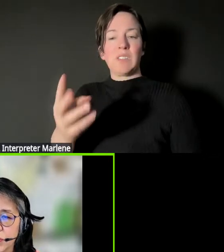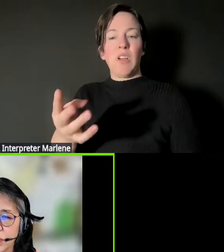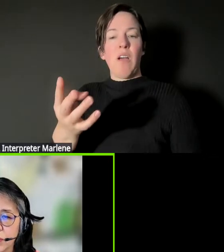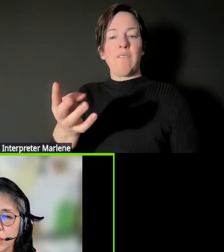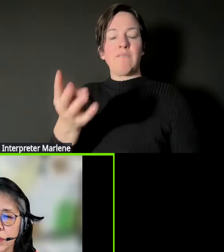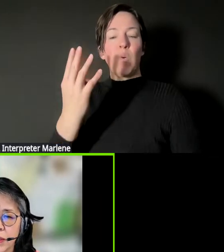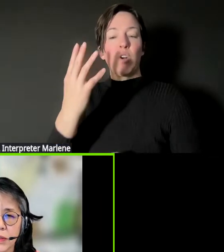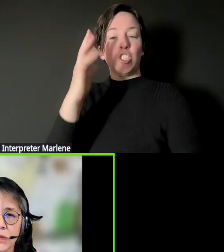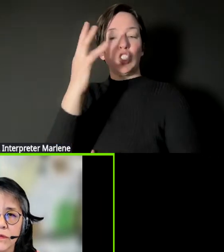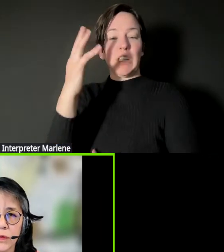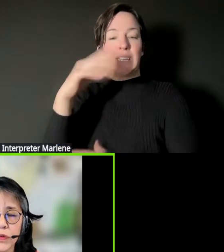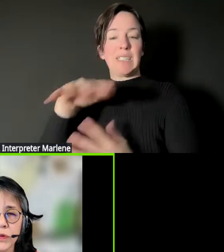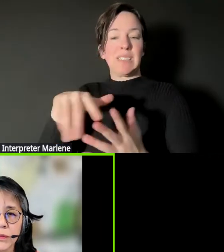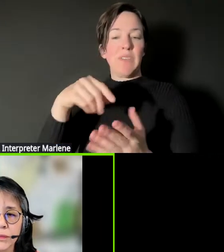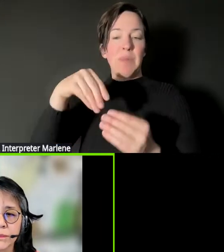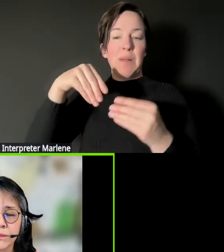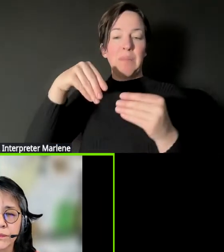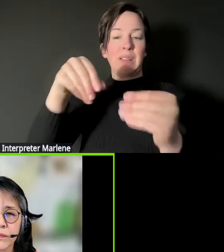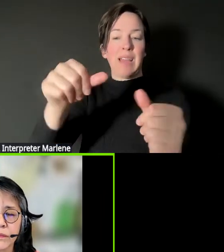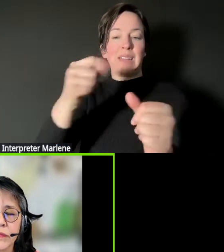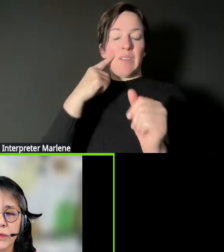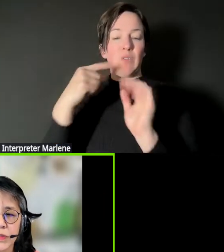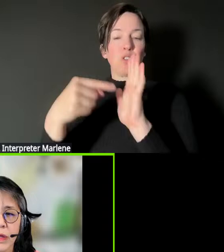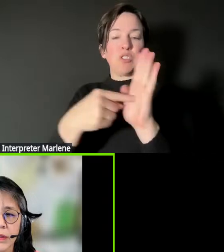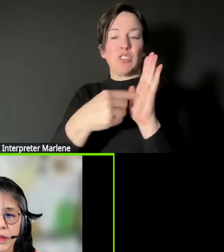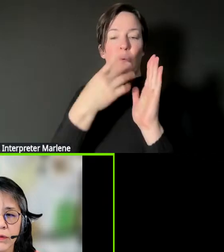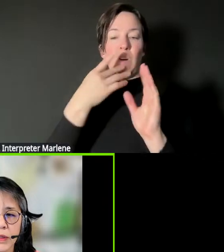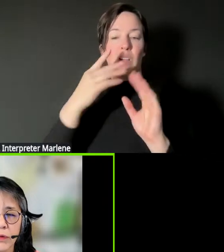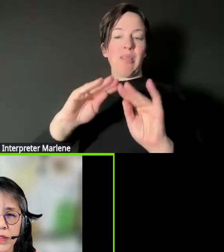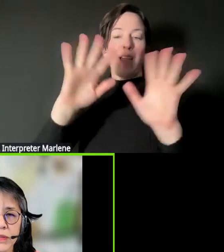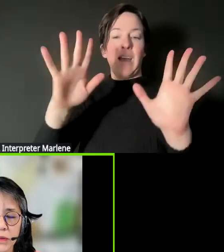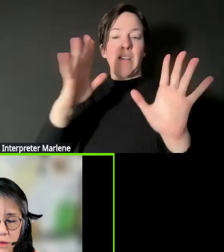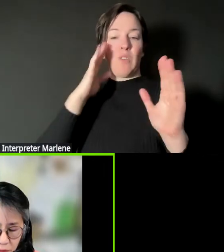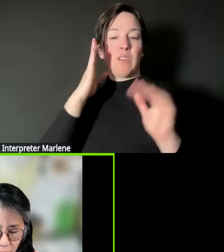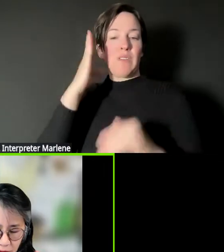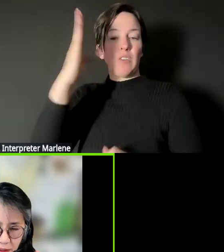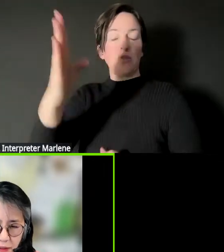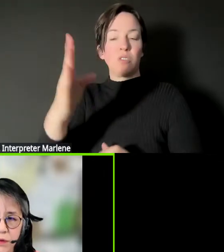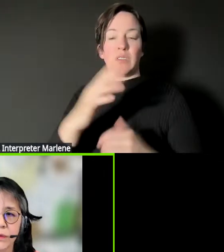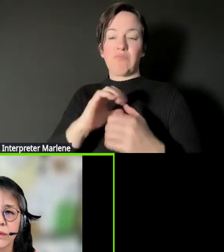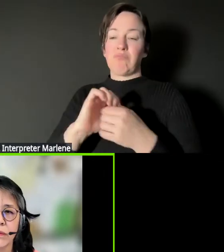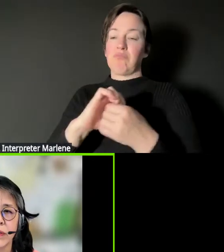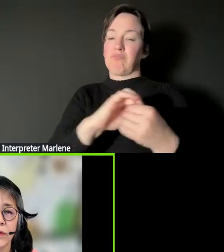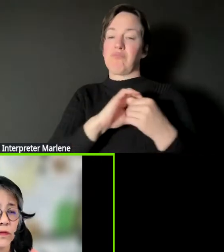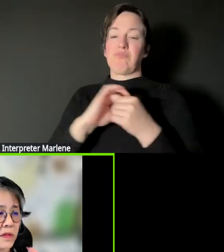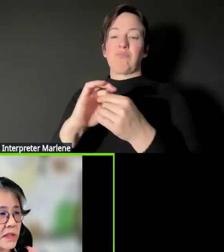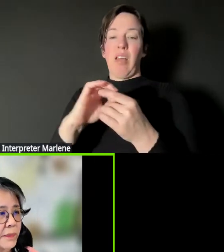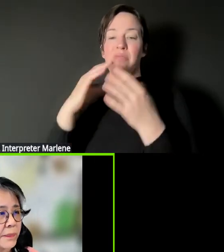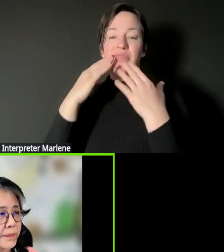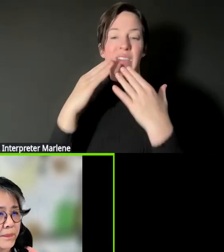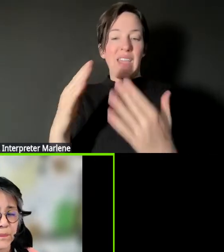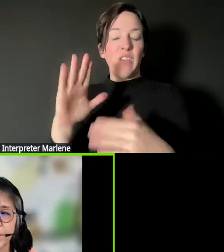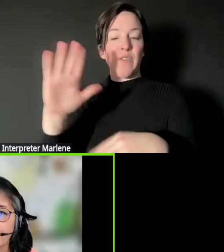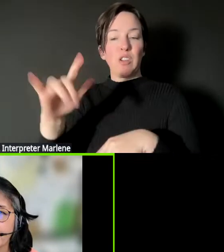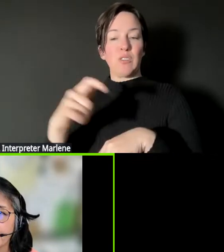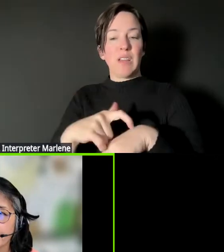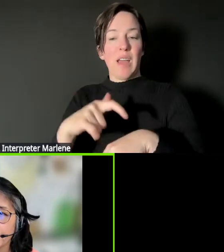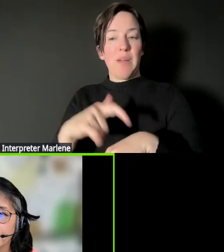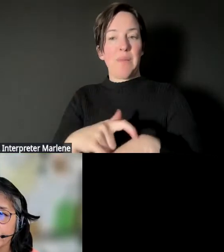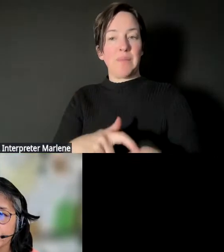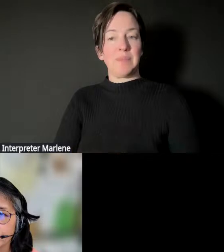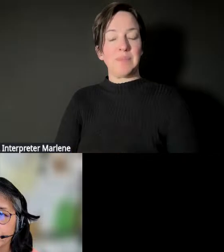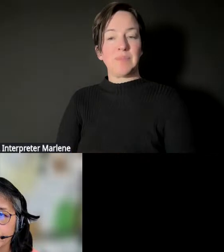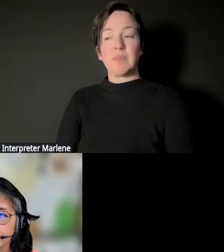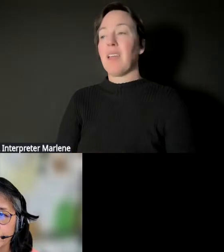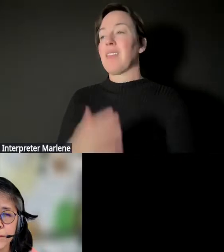tributes to carry her light into the future. With solidarity and grace, we thank you. Thank you for the time.